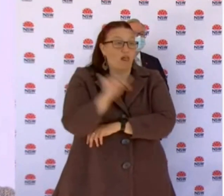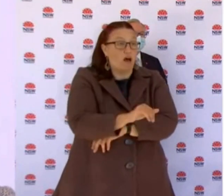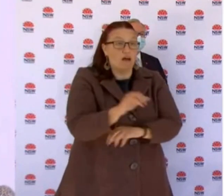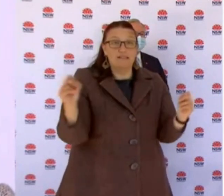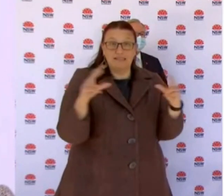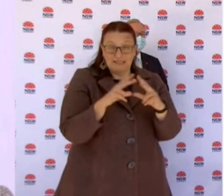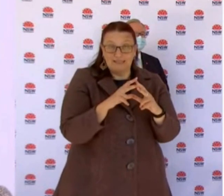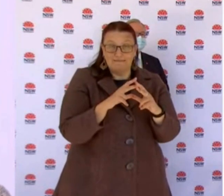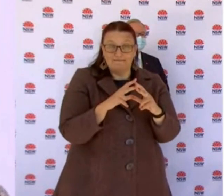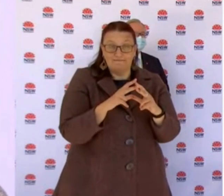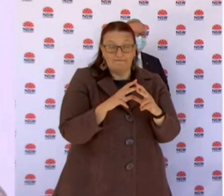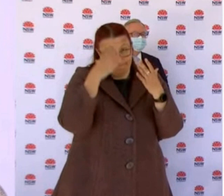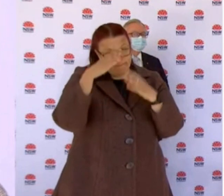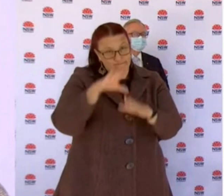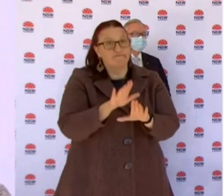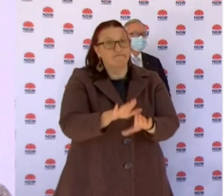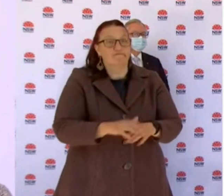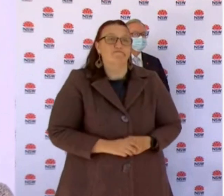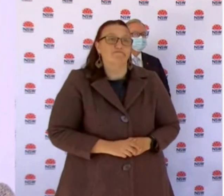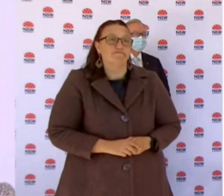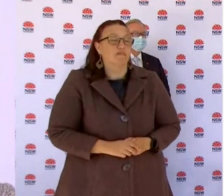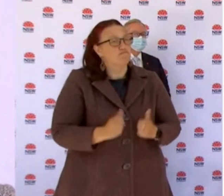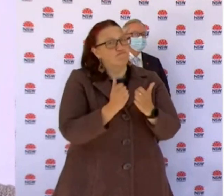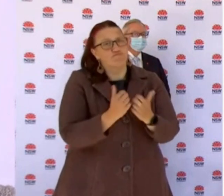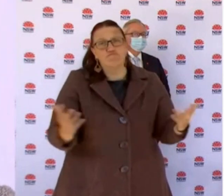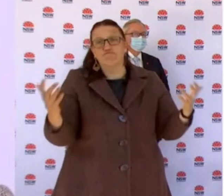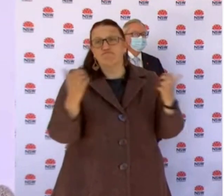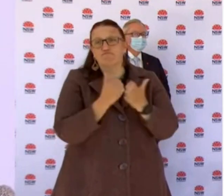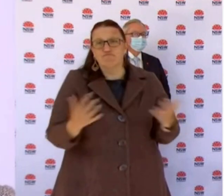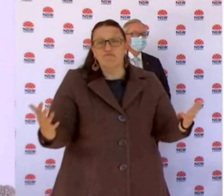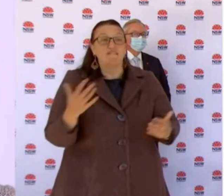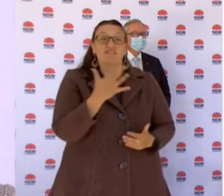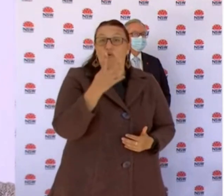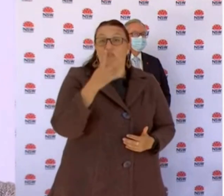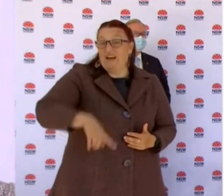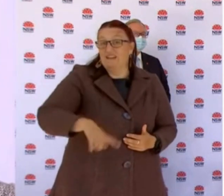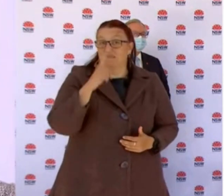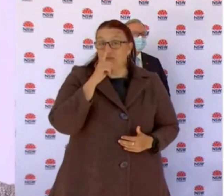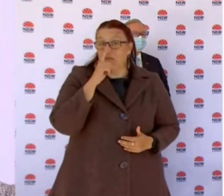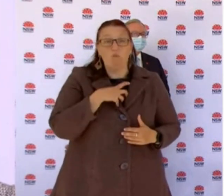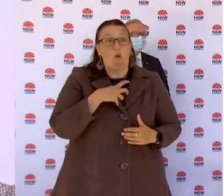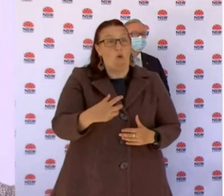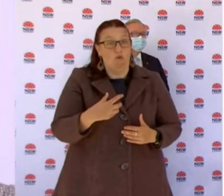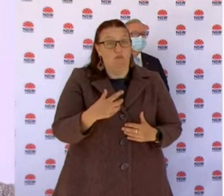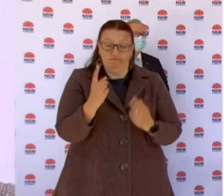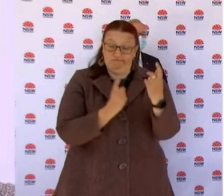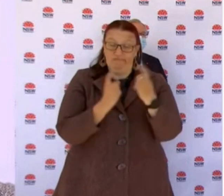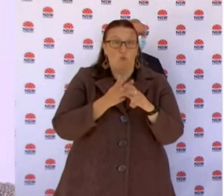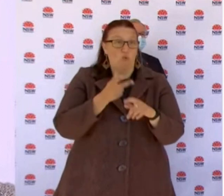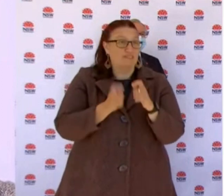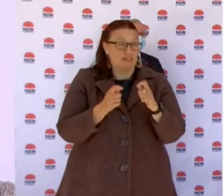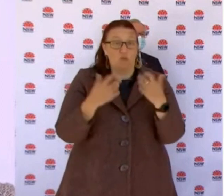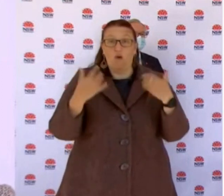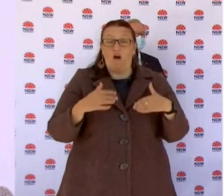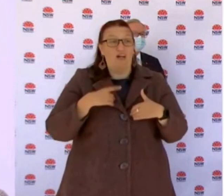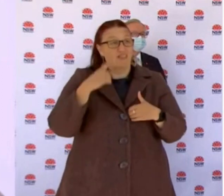58,373,000 tests reported to 8 p.m. last night, so that's, I think, going to be a record for a Sunday. It is important that we